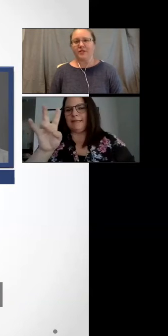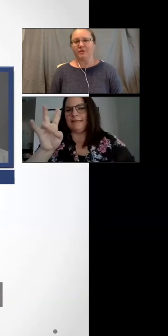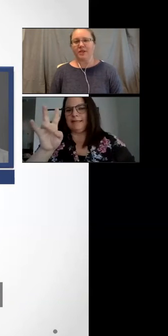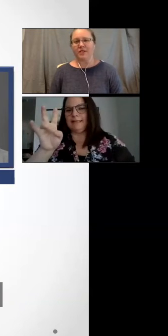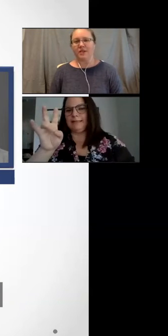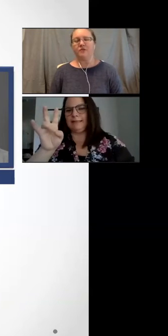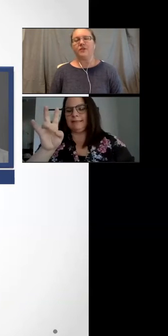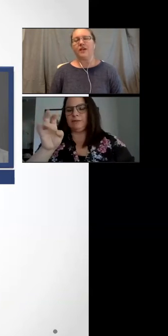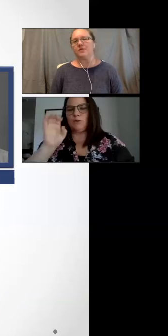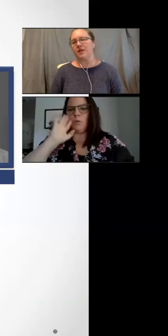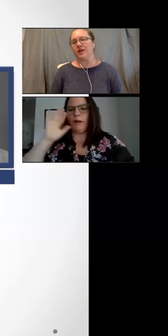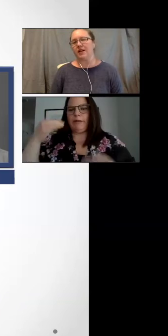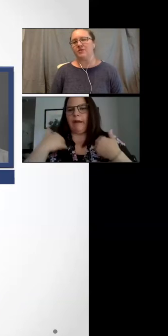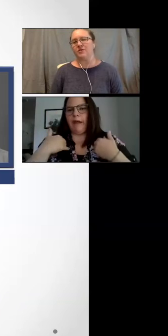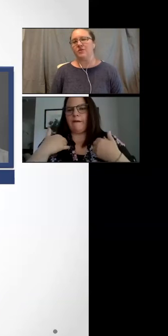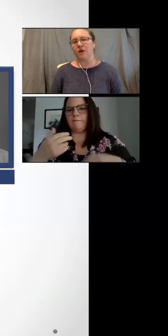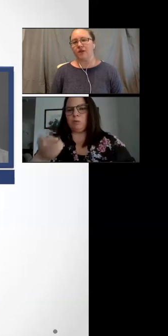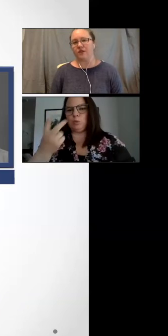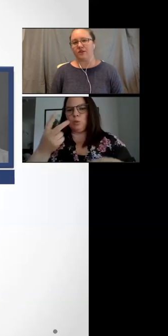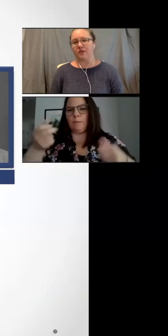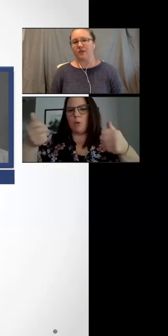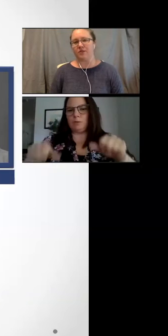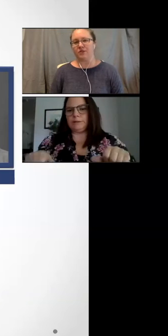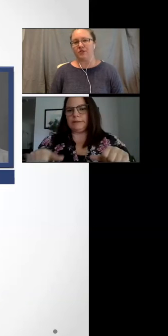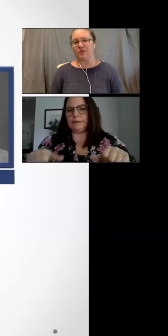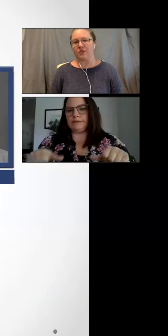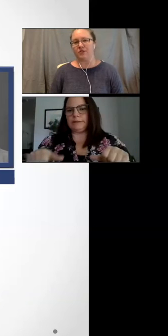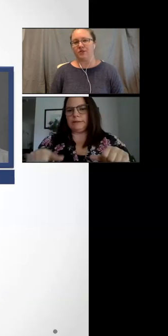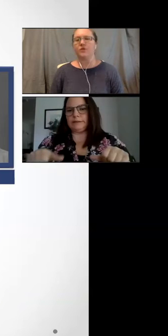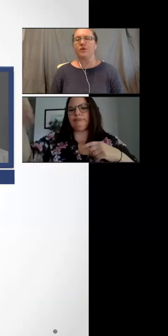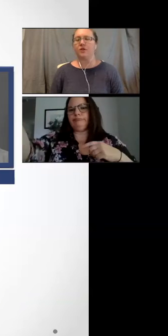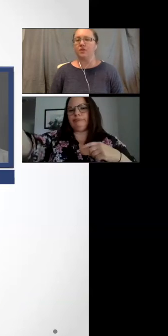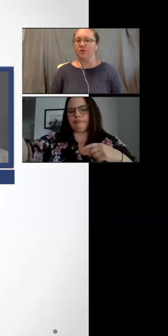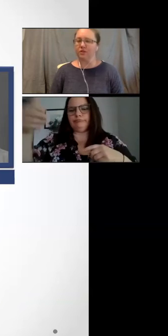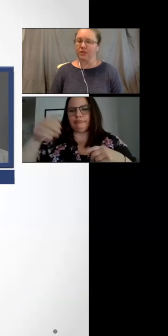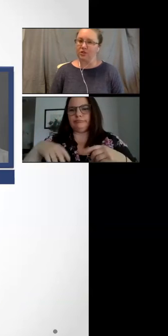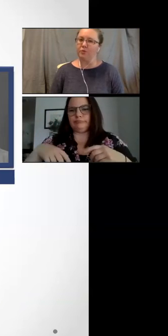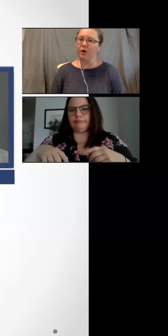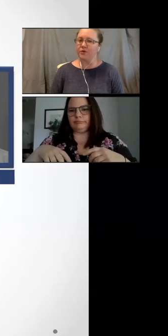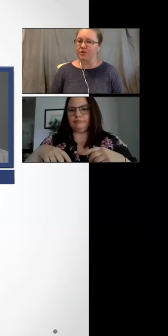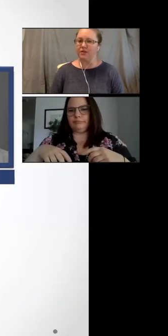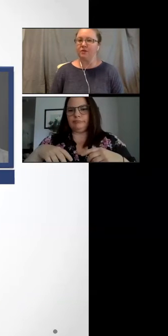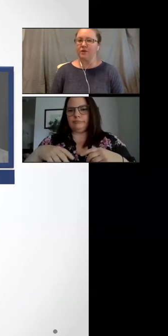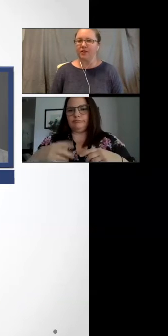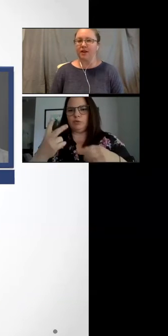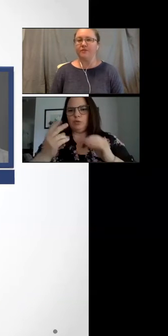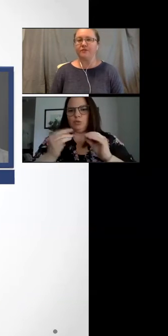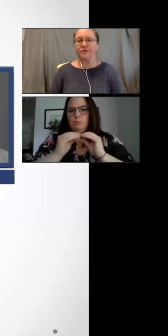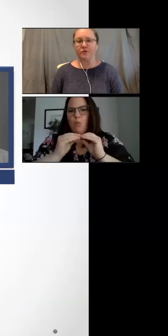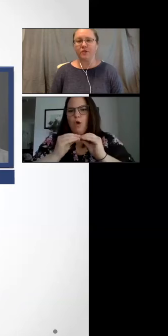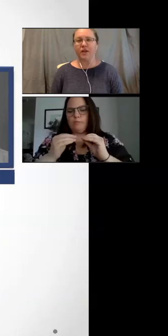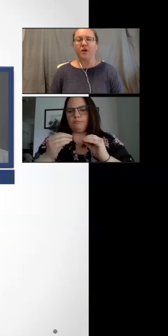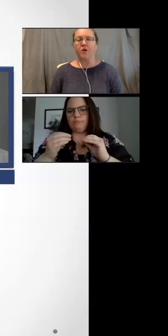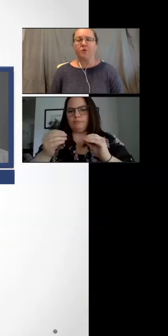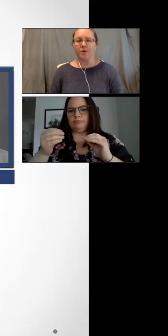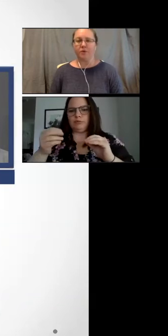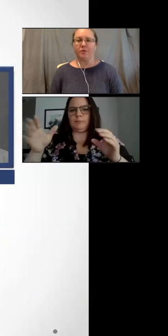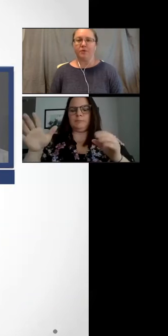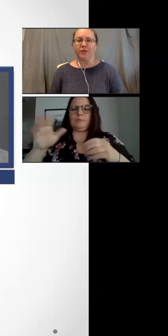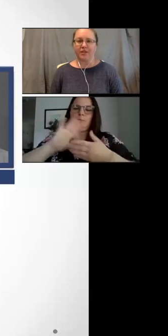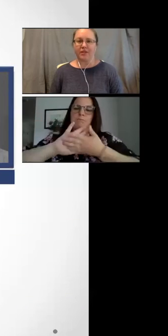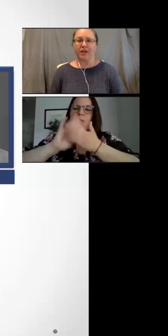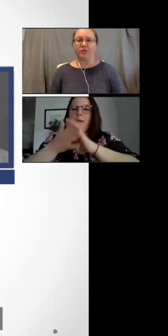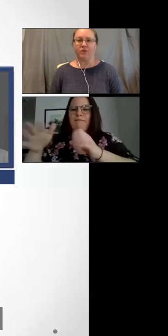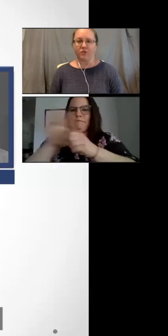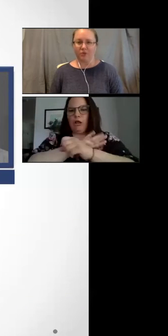us, including myself, as well as 2 other administrative staff. So there are currently 2 postings going live soon, where we will be